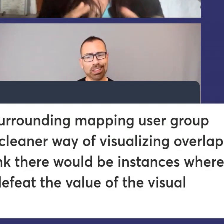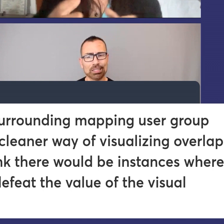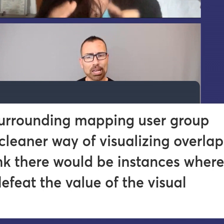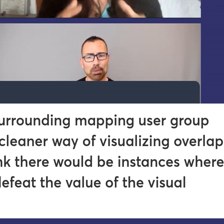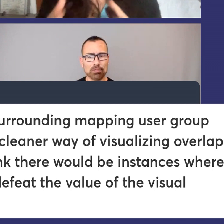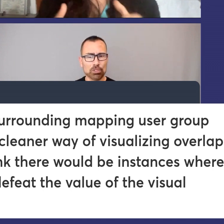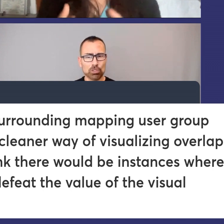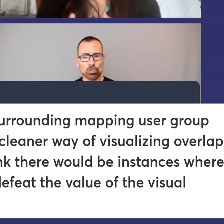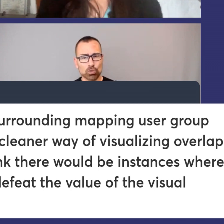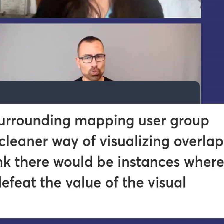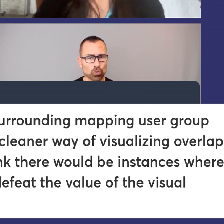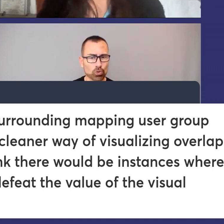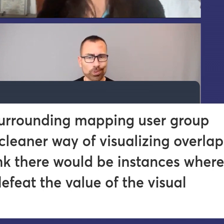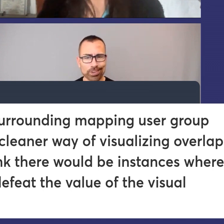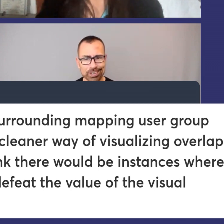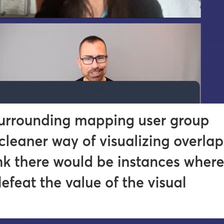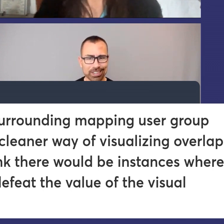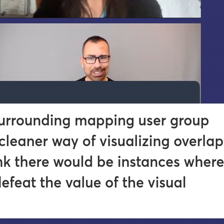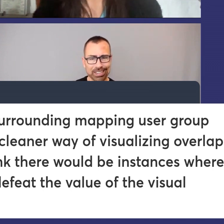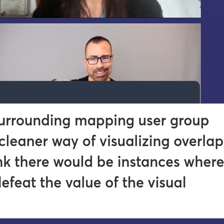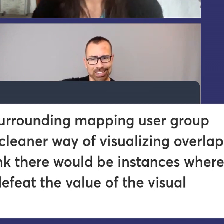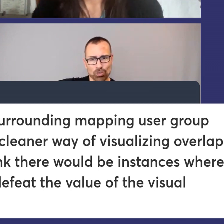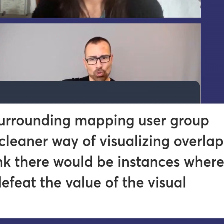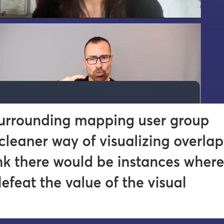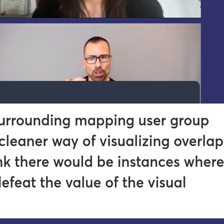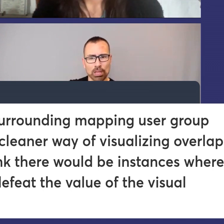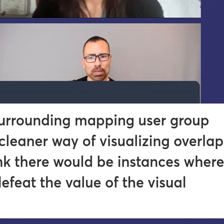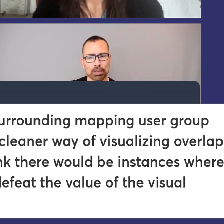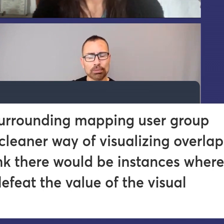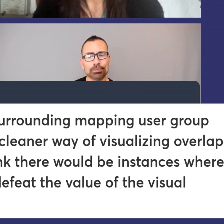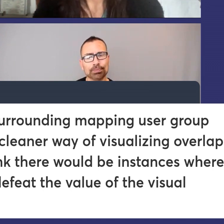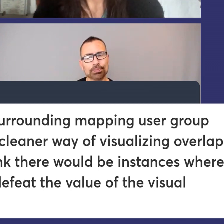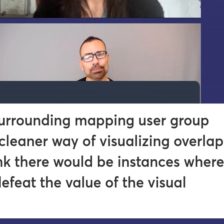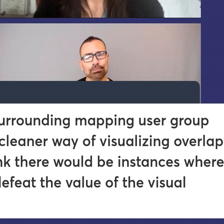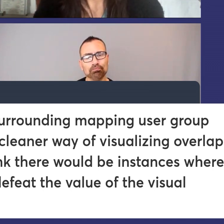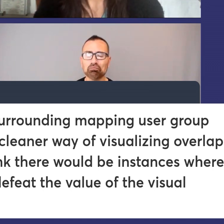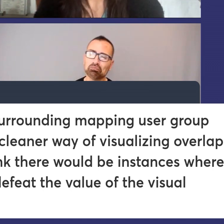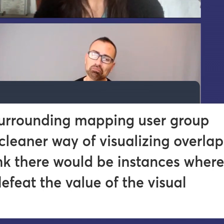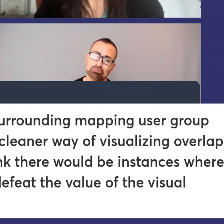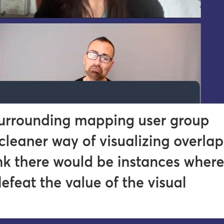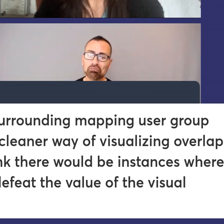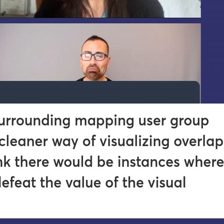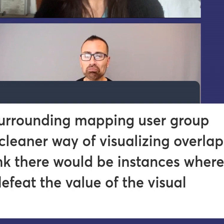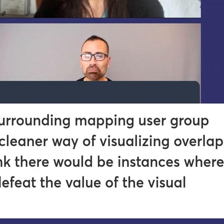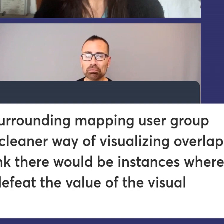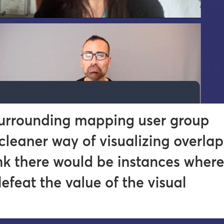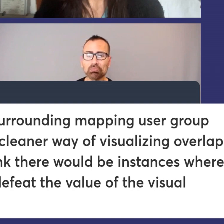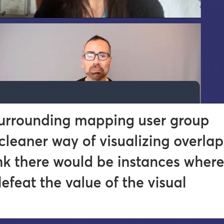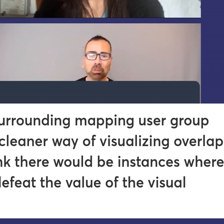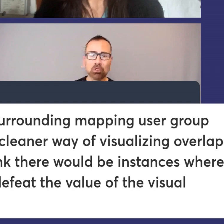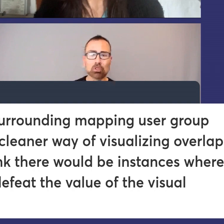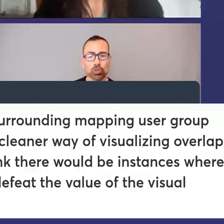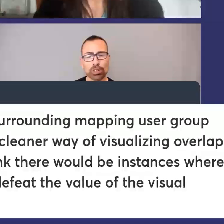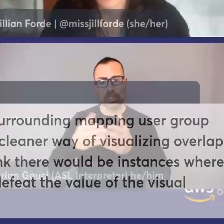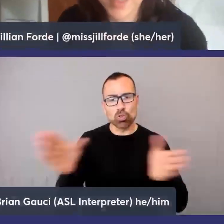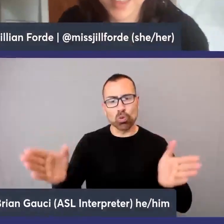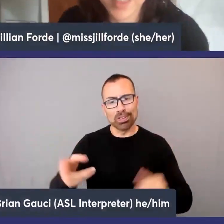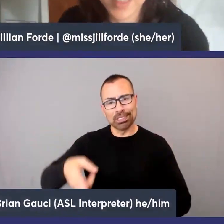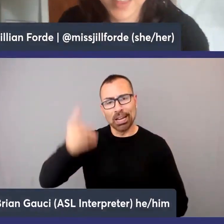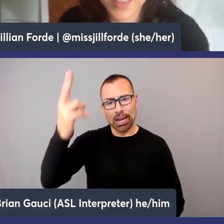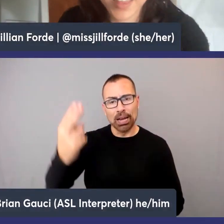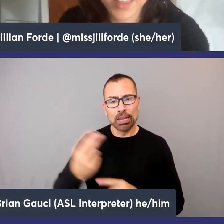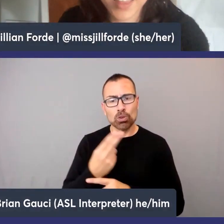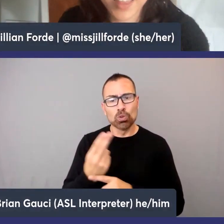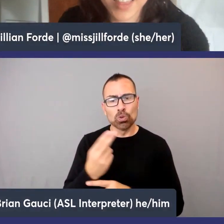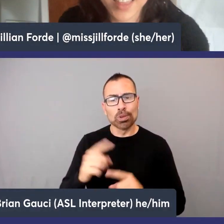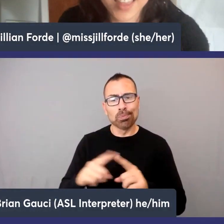security internal related use cases? I mean, so security in general is a high use case, but I mean, as far as